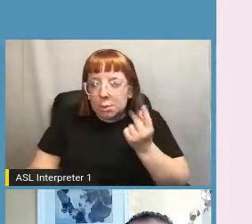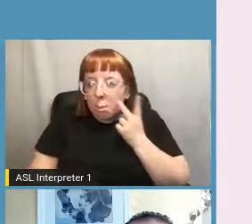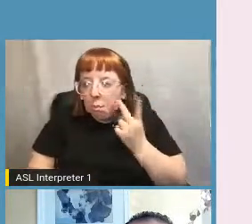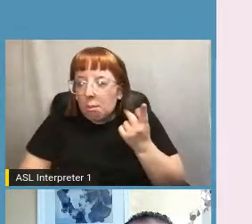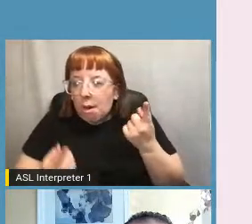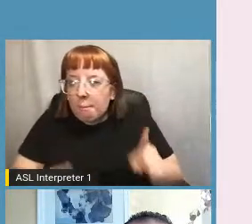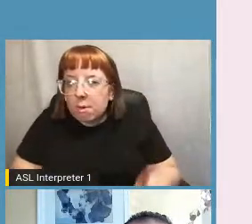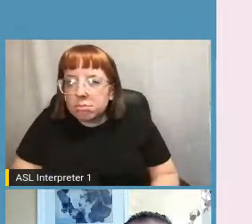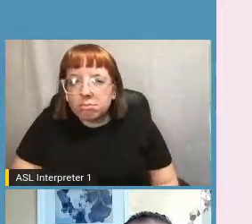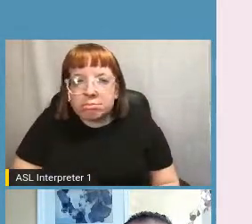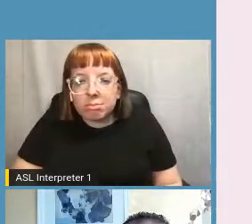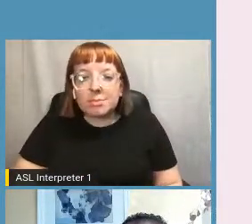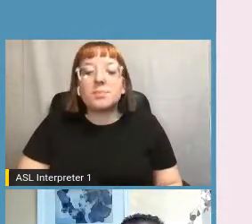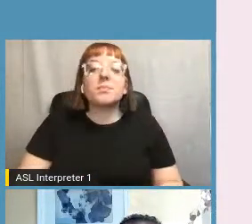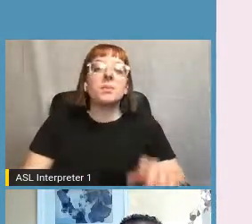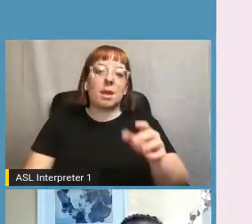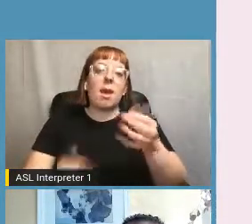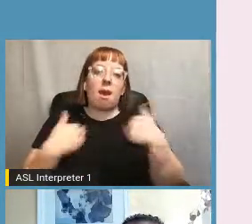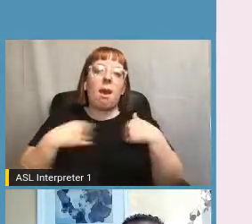And then we have our text.